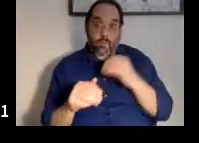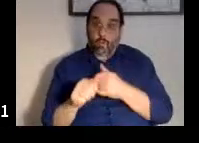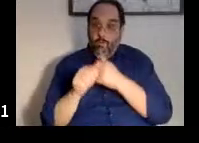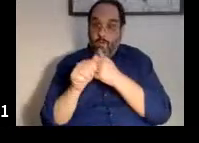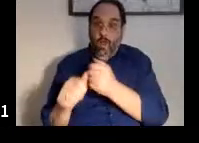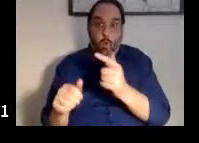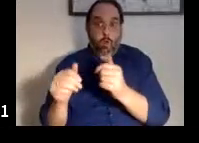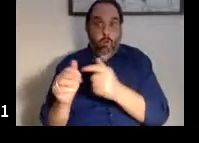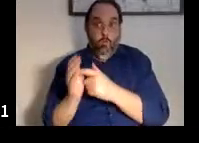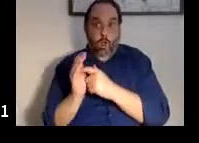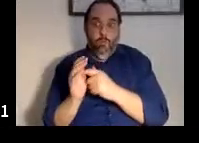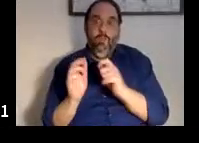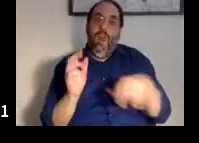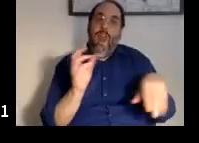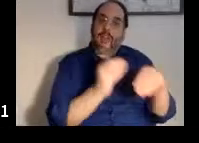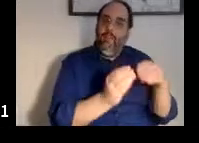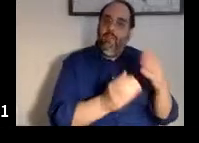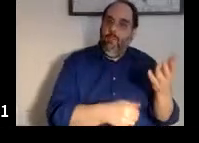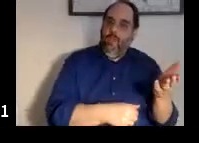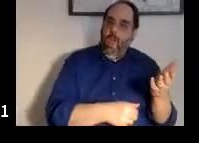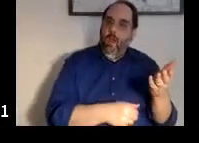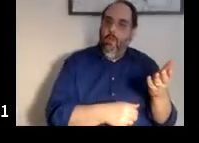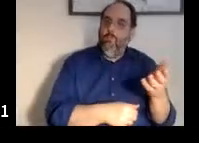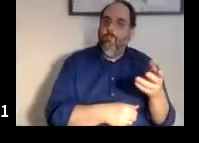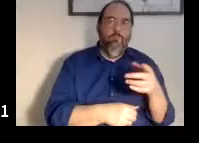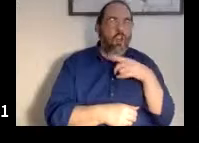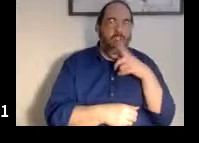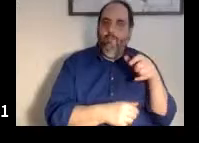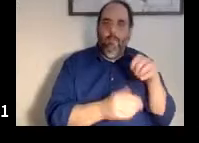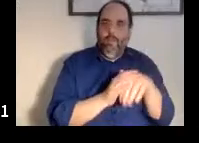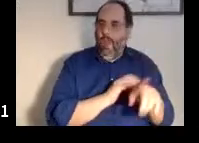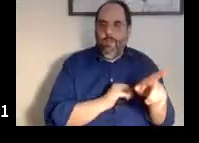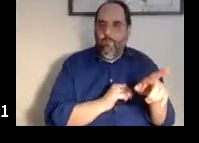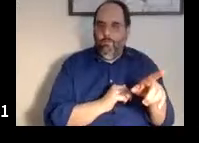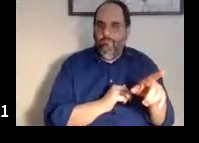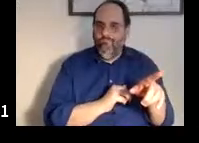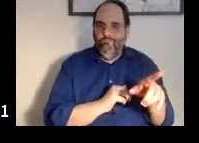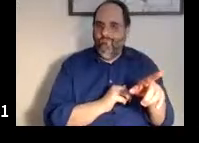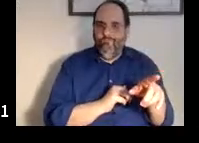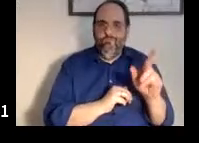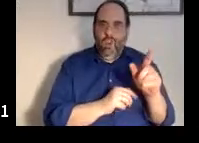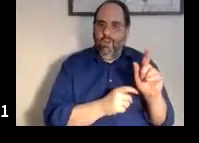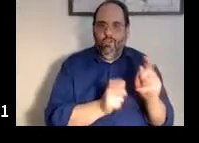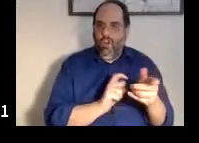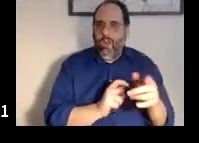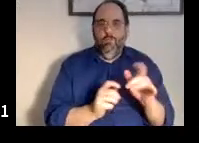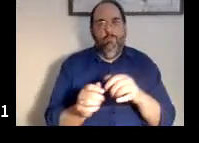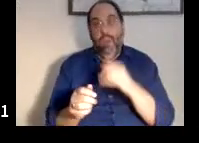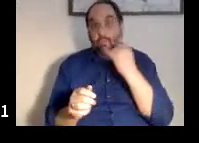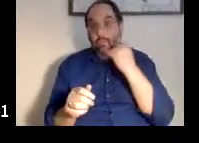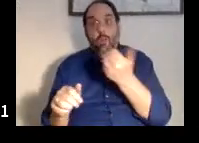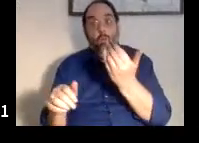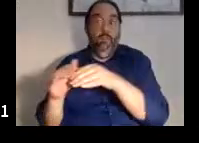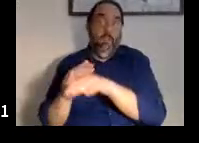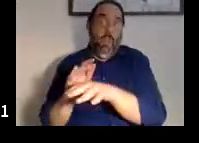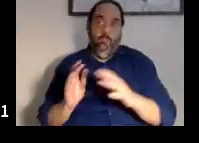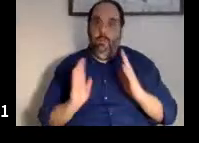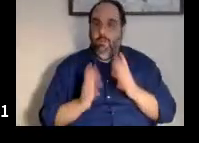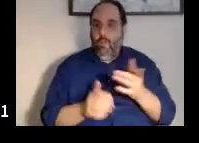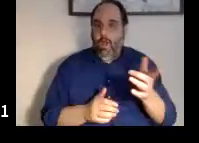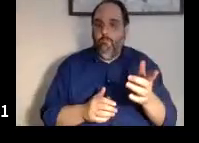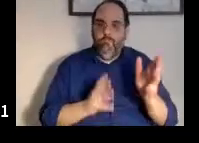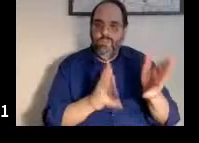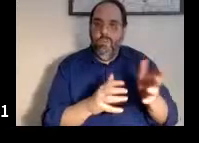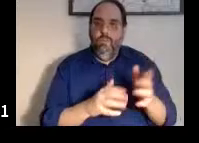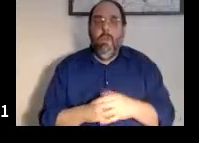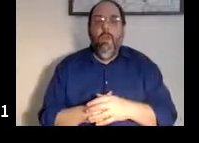those, remember, you can add something to the play area and not be required to do anything with that one you're adding. Are new